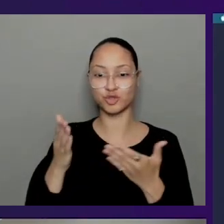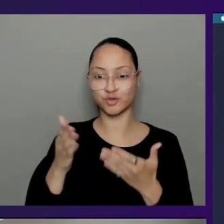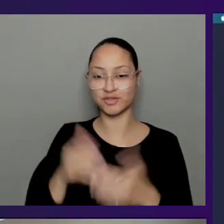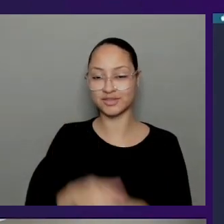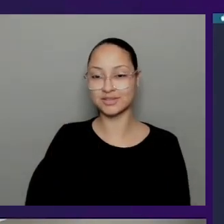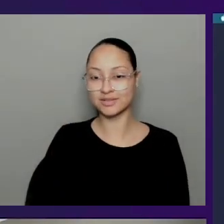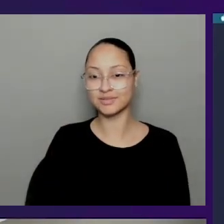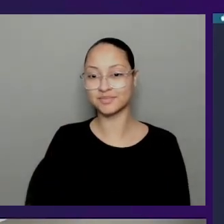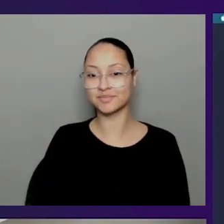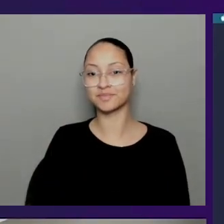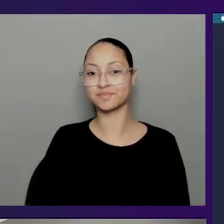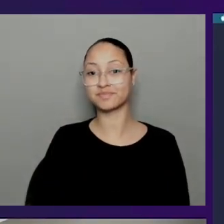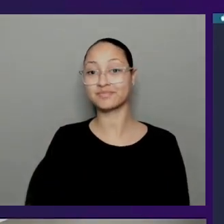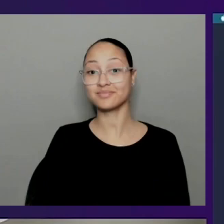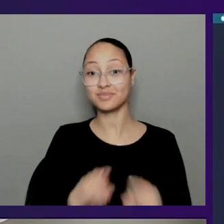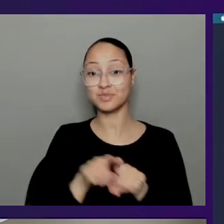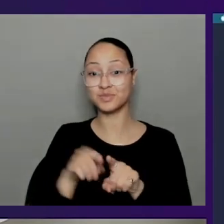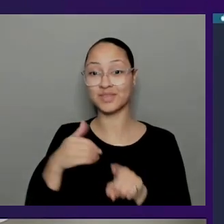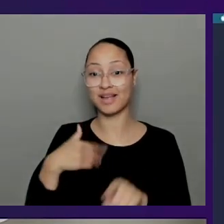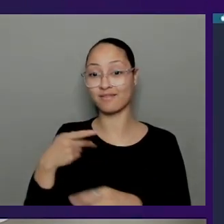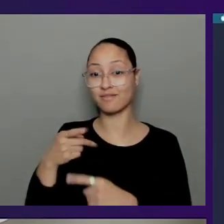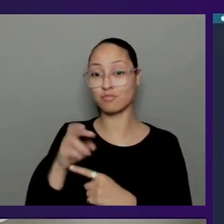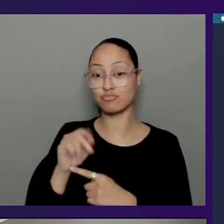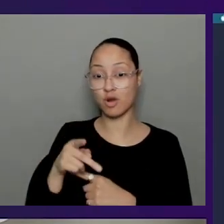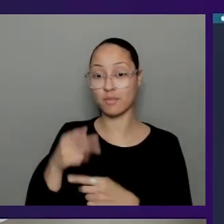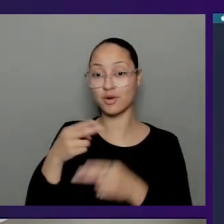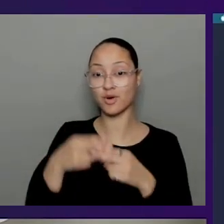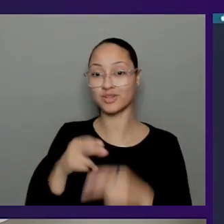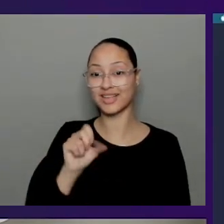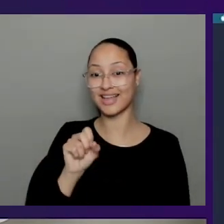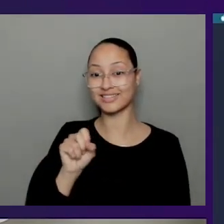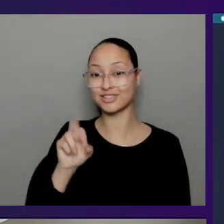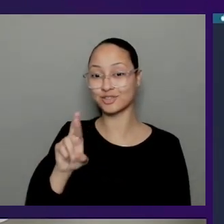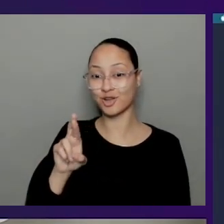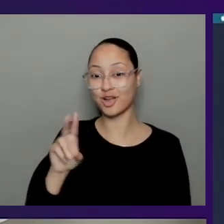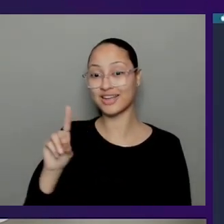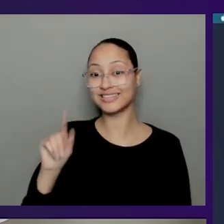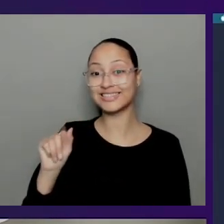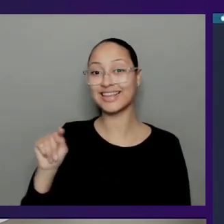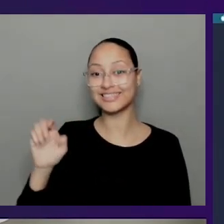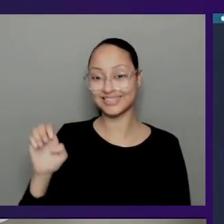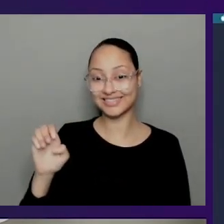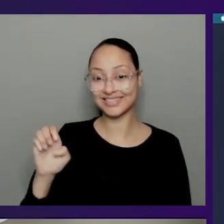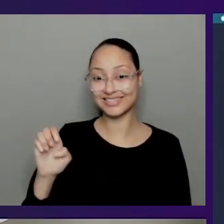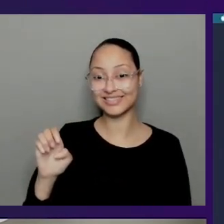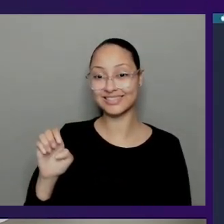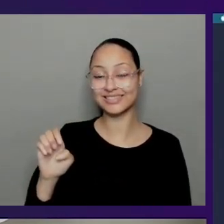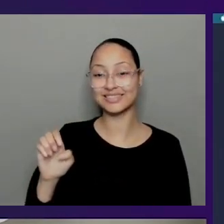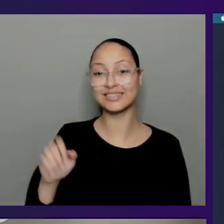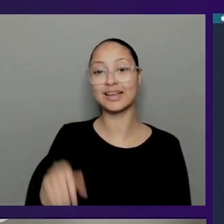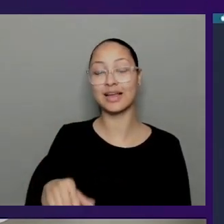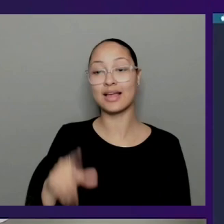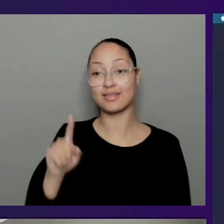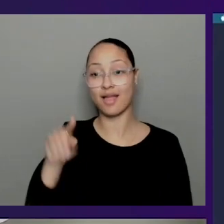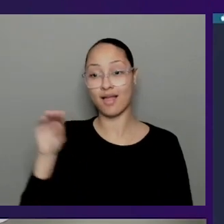here called SSR date. That SSR date was passed into the function.